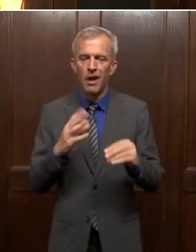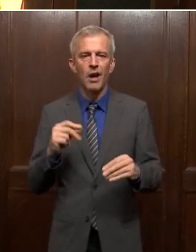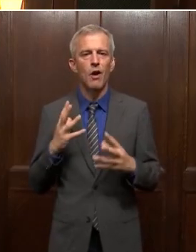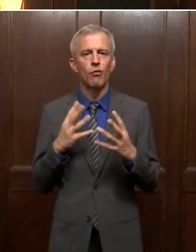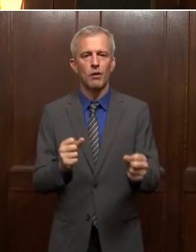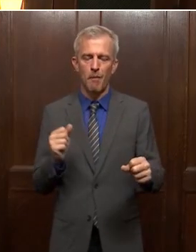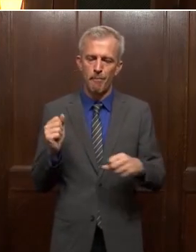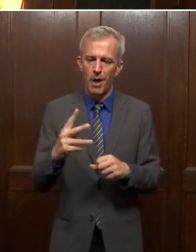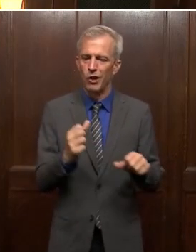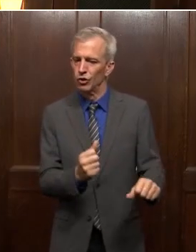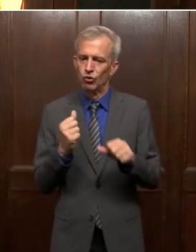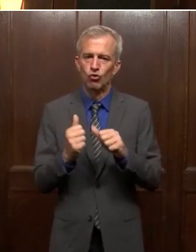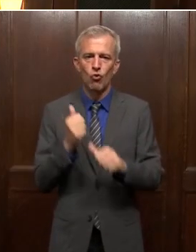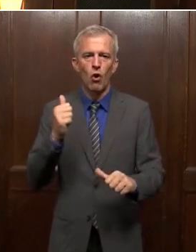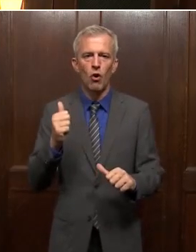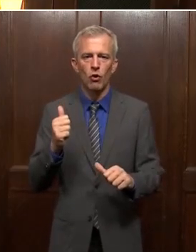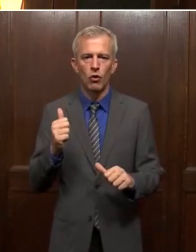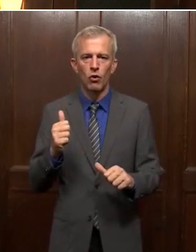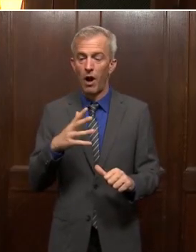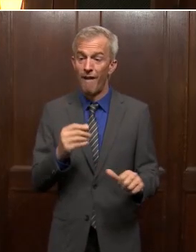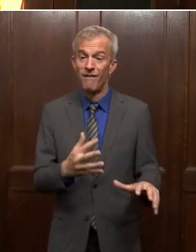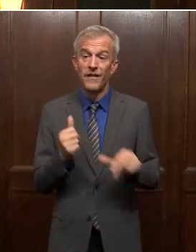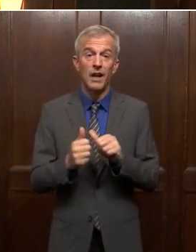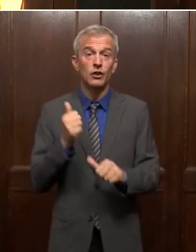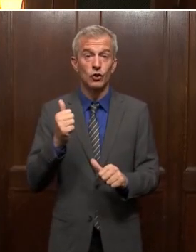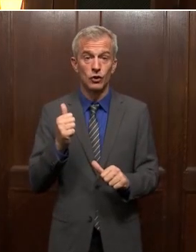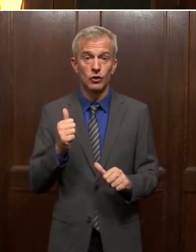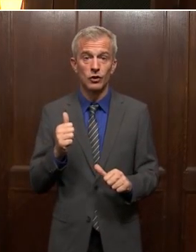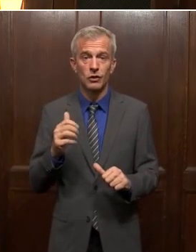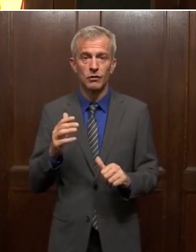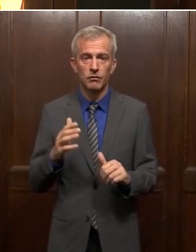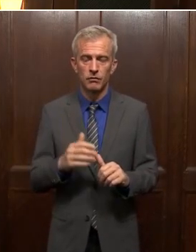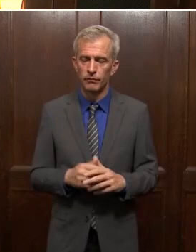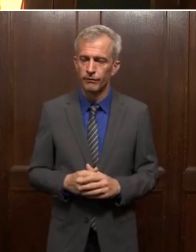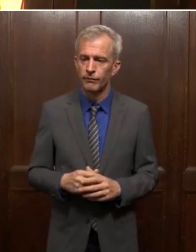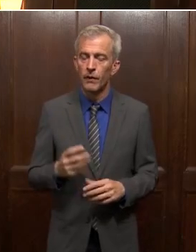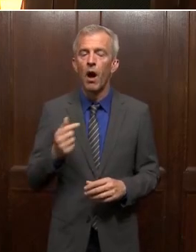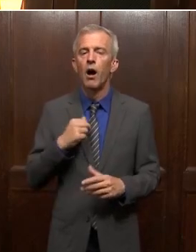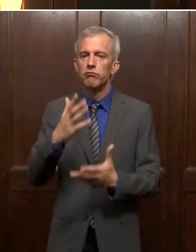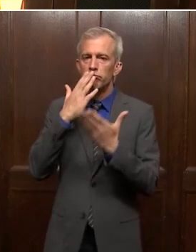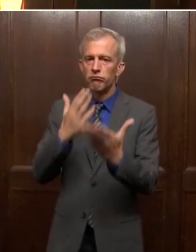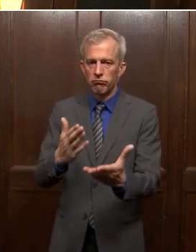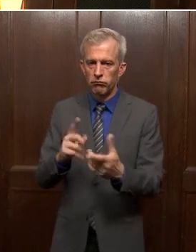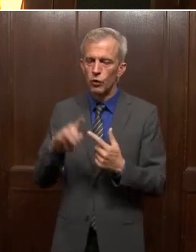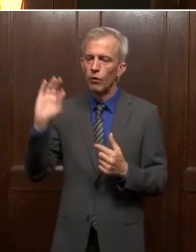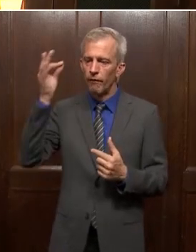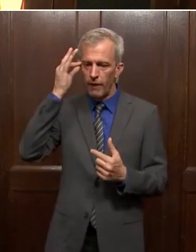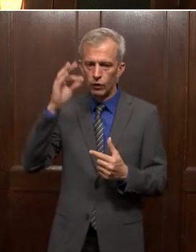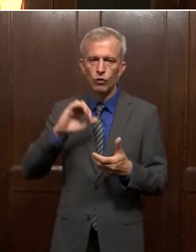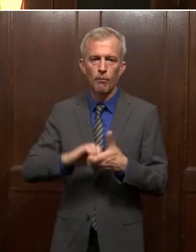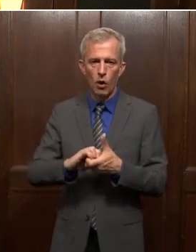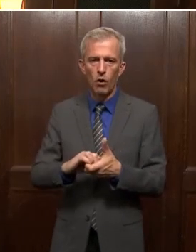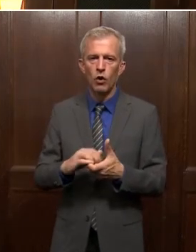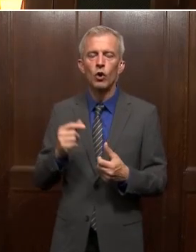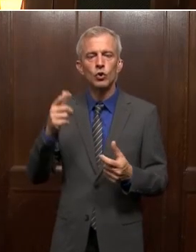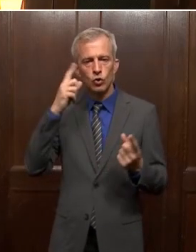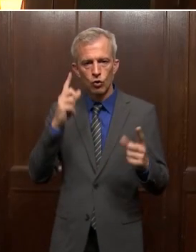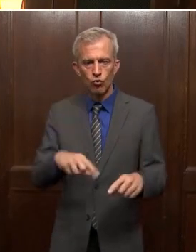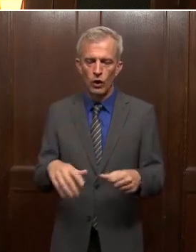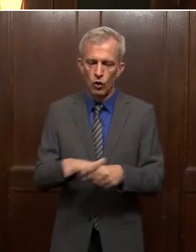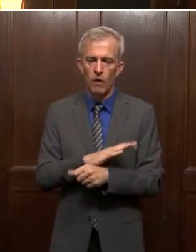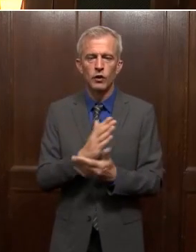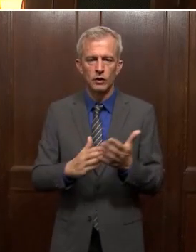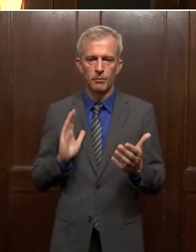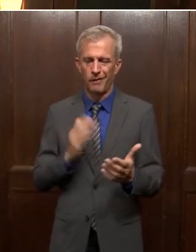and swifter than it otherwise would. And I'm grateful to our federal partners for agreeing to cover some of the costs that we